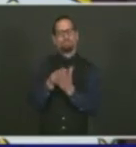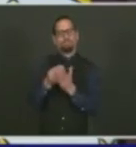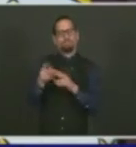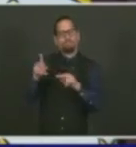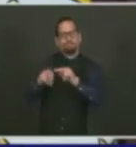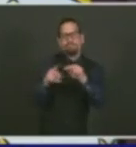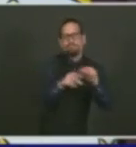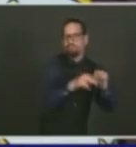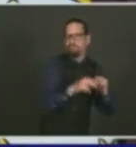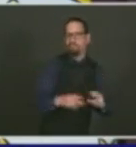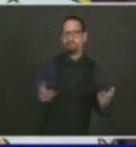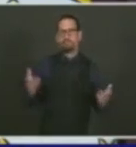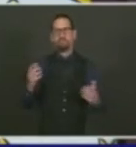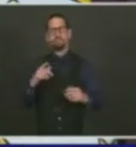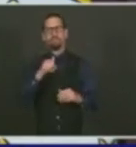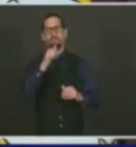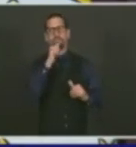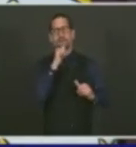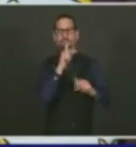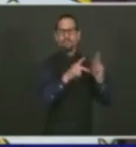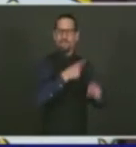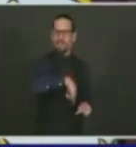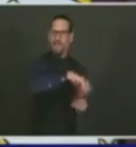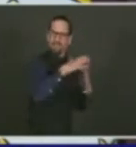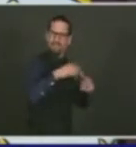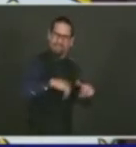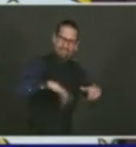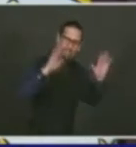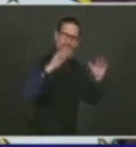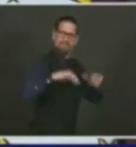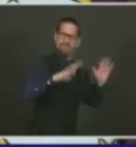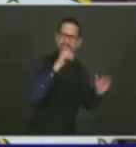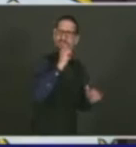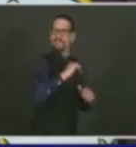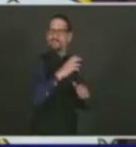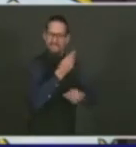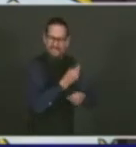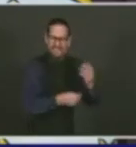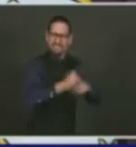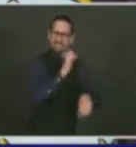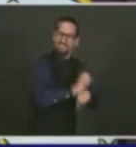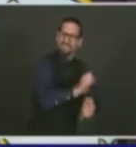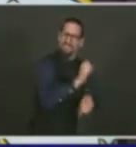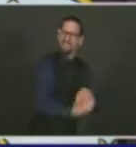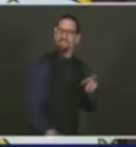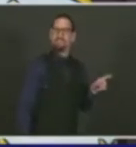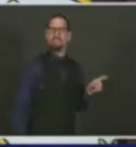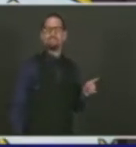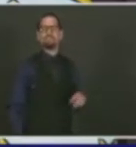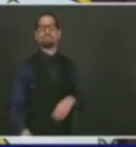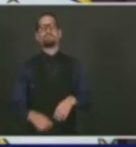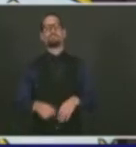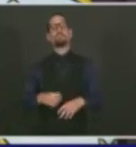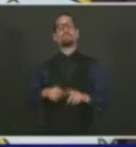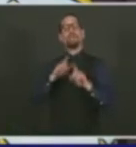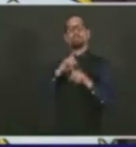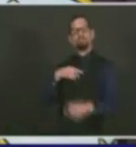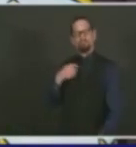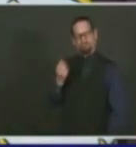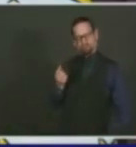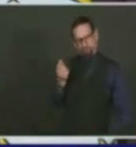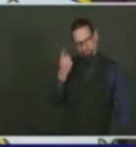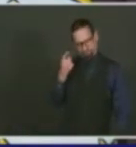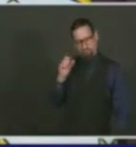I hear what you're saying, that people are going bankrupt and people are struggling. And I'll just say that we are tightening our belt too, and absent a